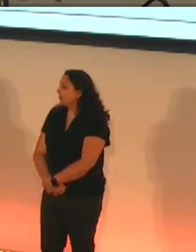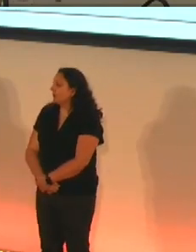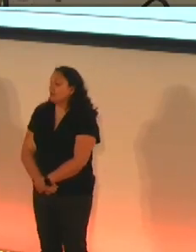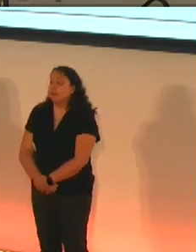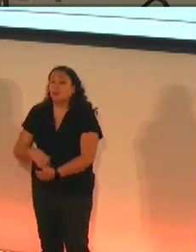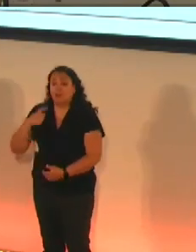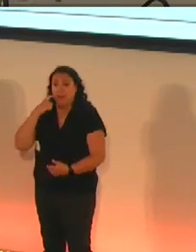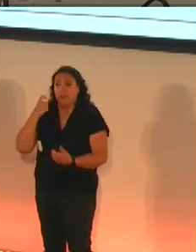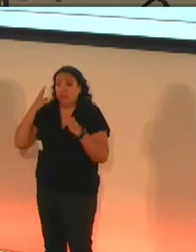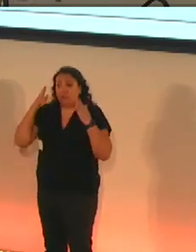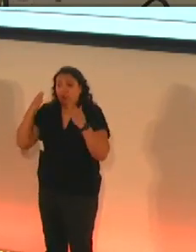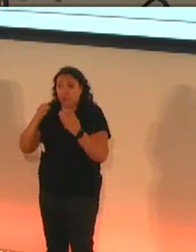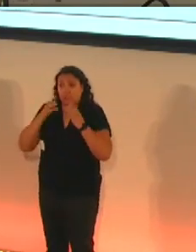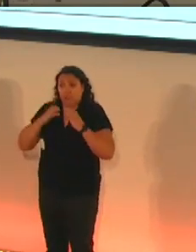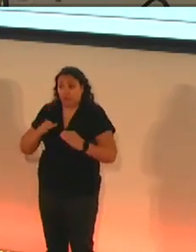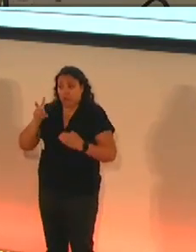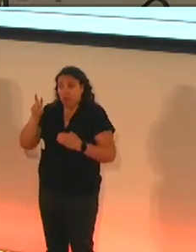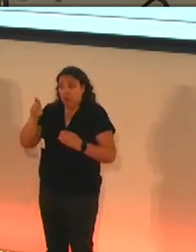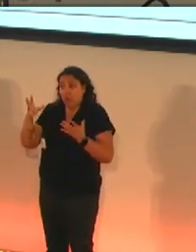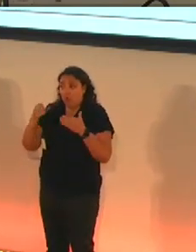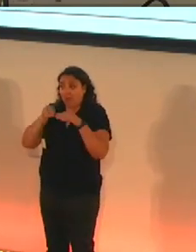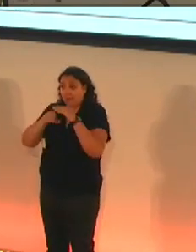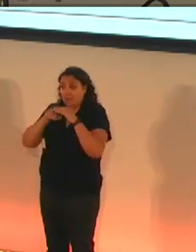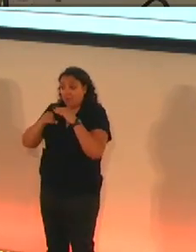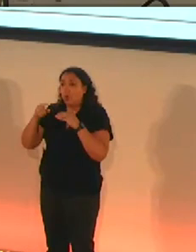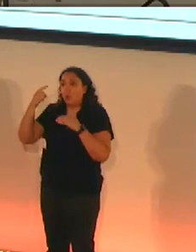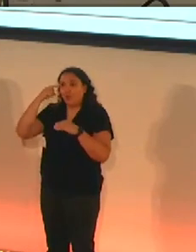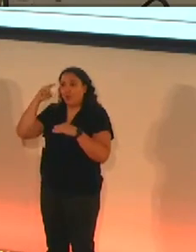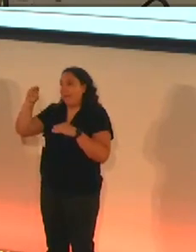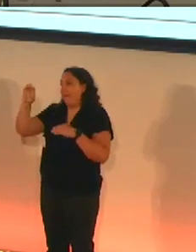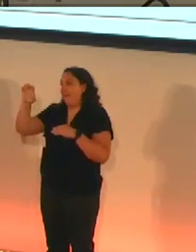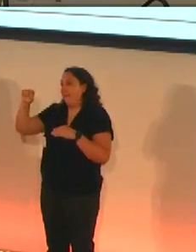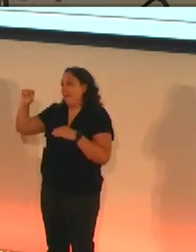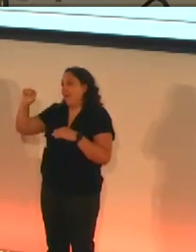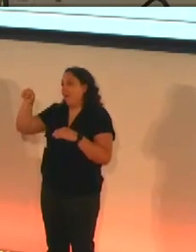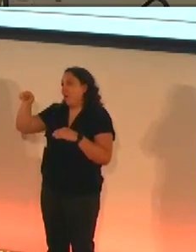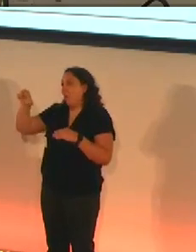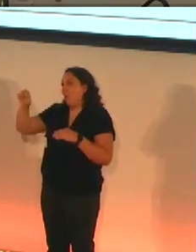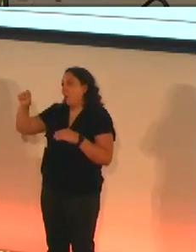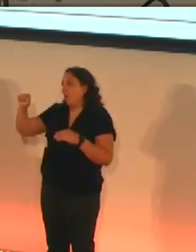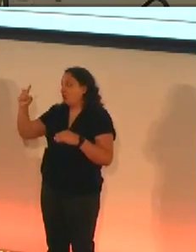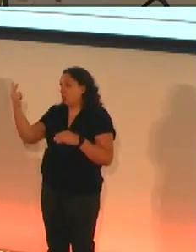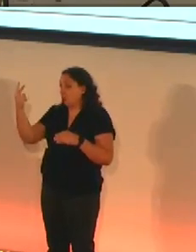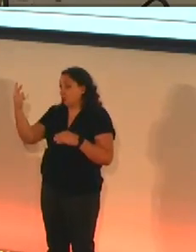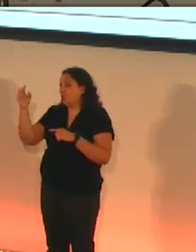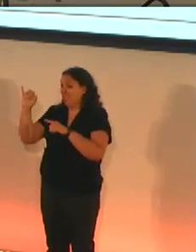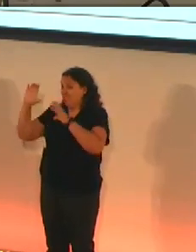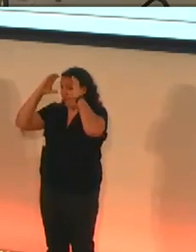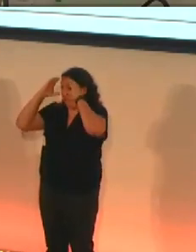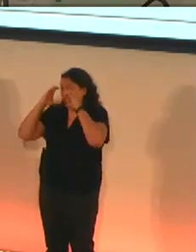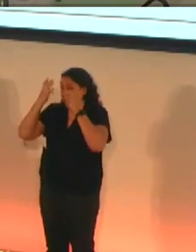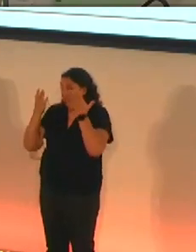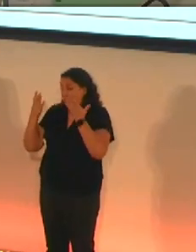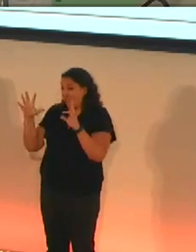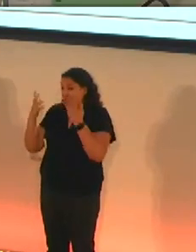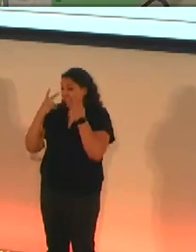VR and trying to make consumer VR accessible, we decided to use a MetaQuest 2 headset, seen here. Many of you might be familiar with this particular